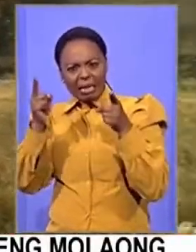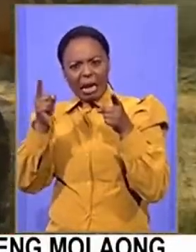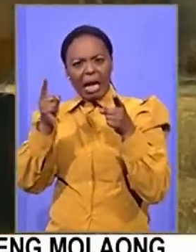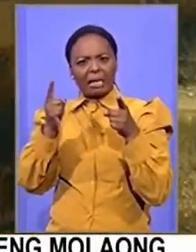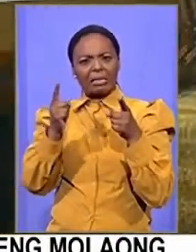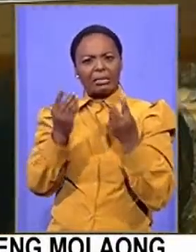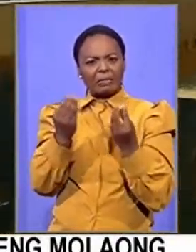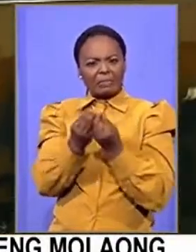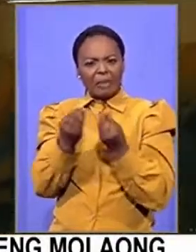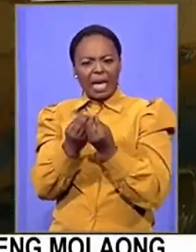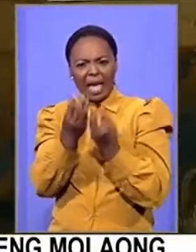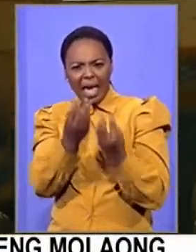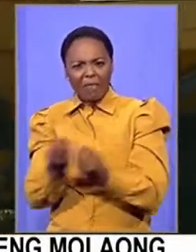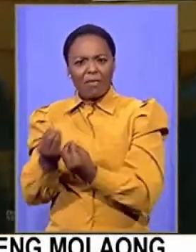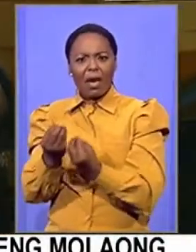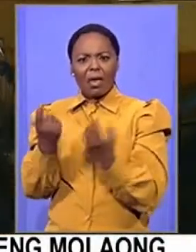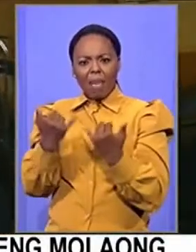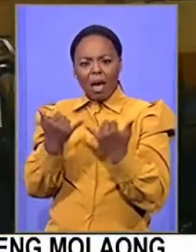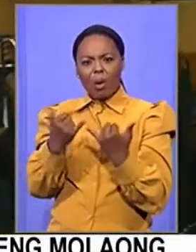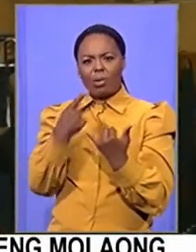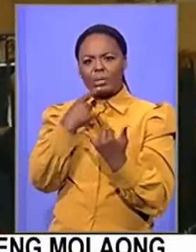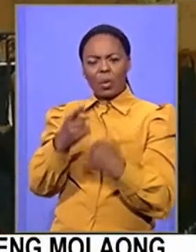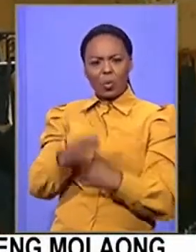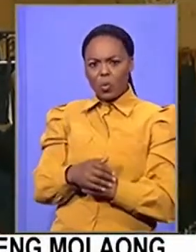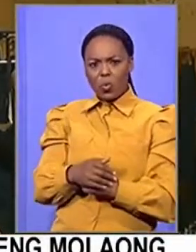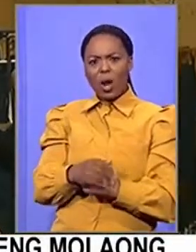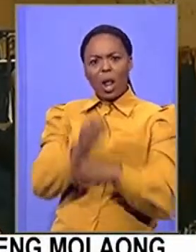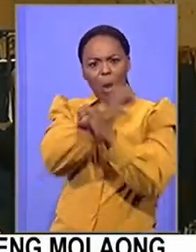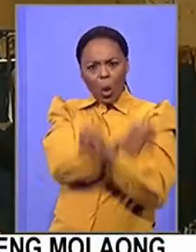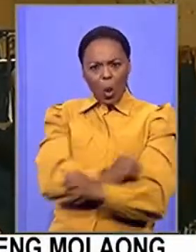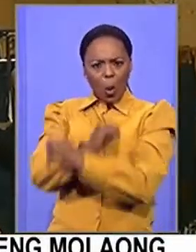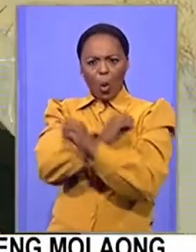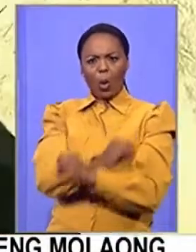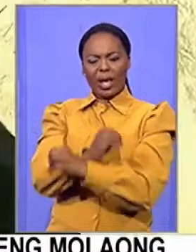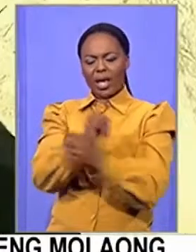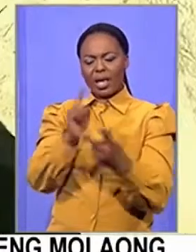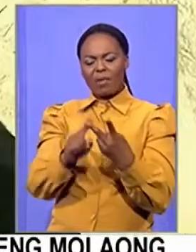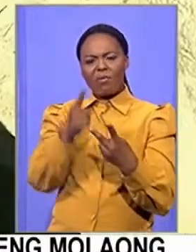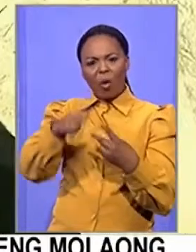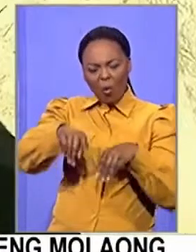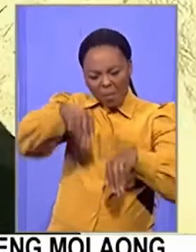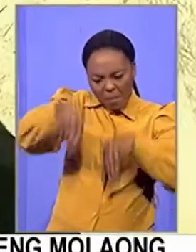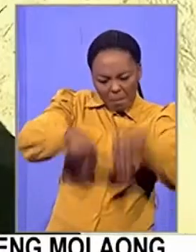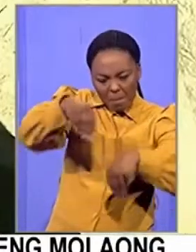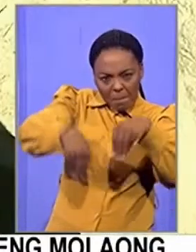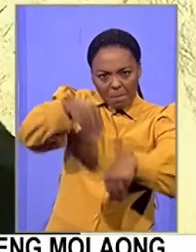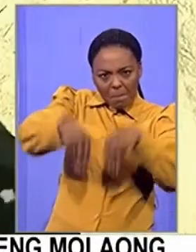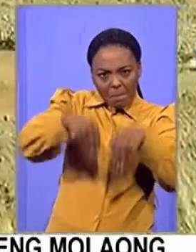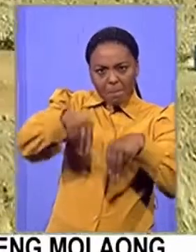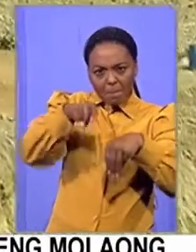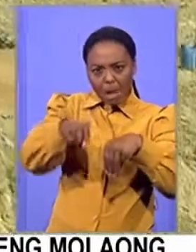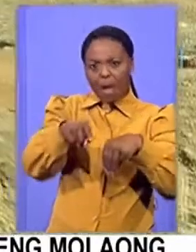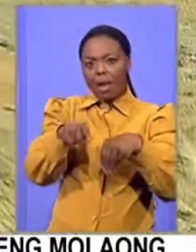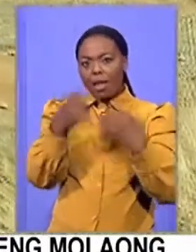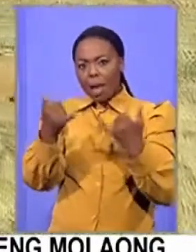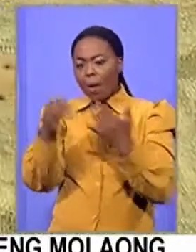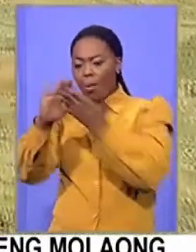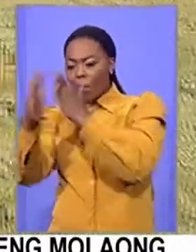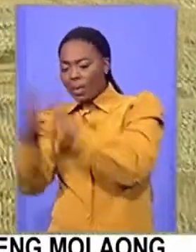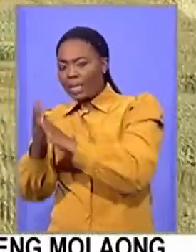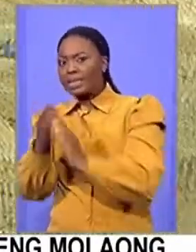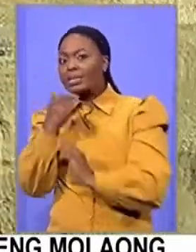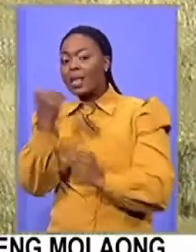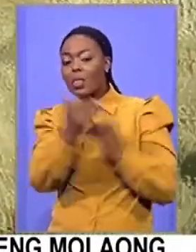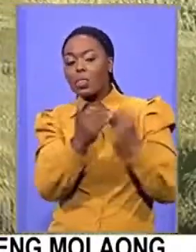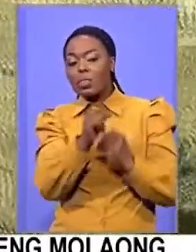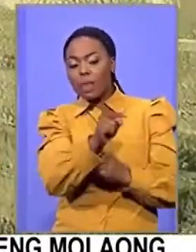tšere dikgerekgere tša theko ya godimo go bala le dilori tšeo di šomišwa go rafa. Badudi go tswa ka metseng ya meepo ba re go rafa ka mo go sego